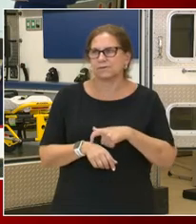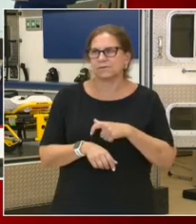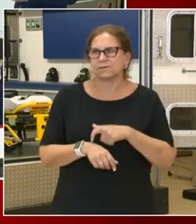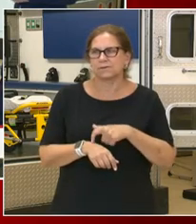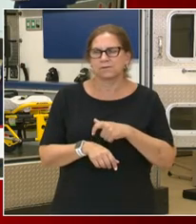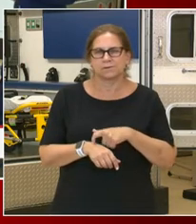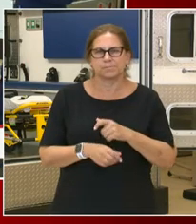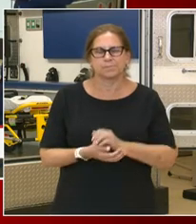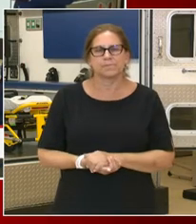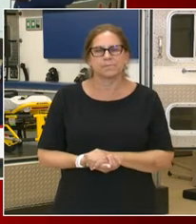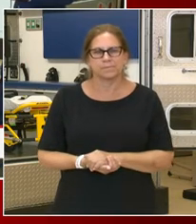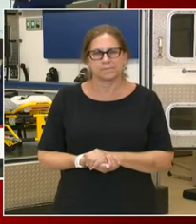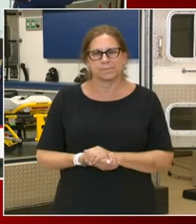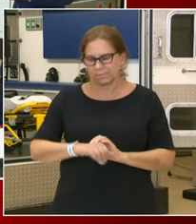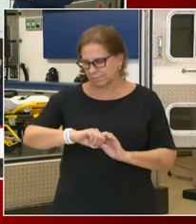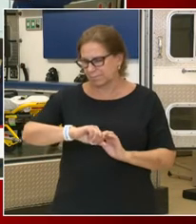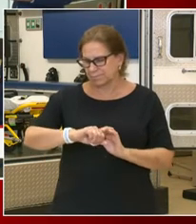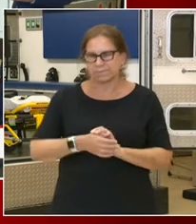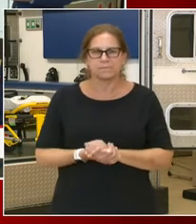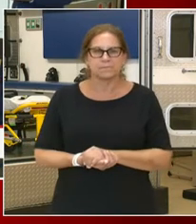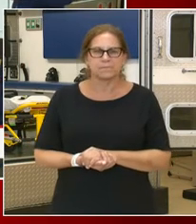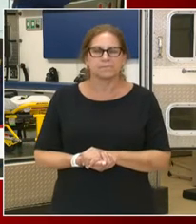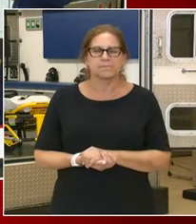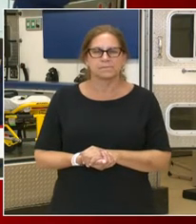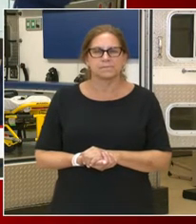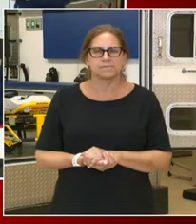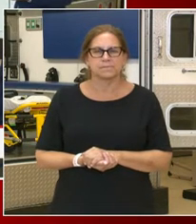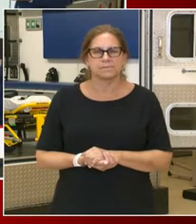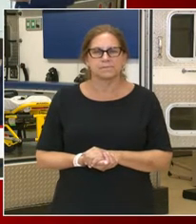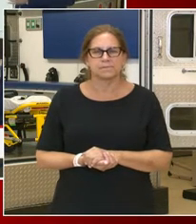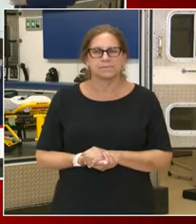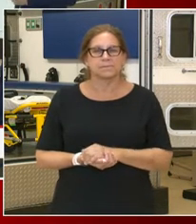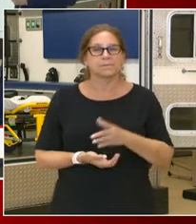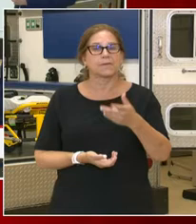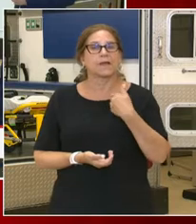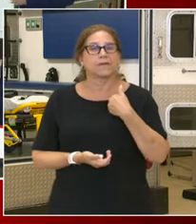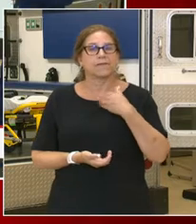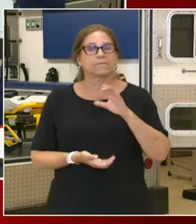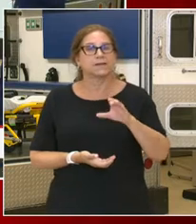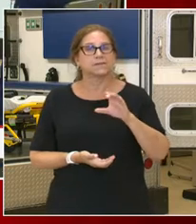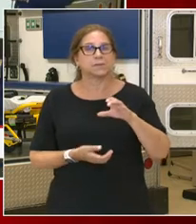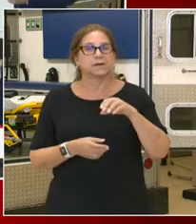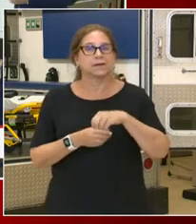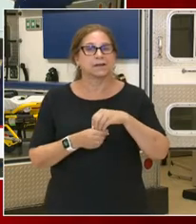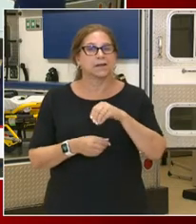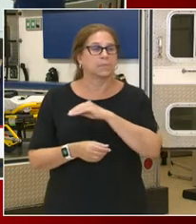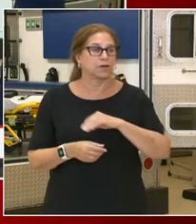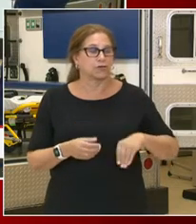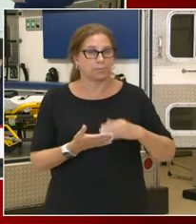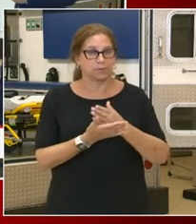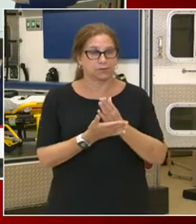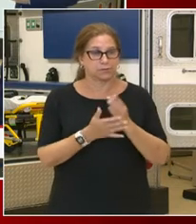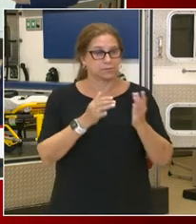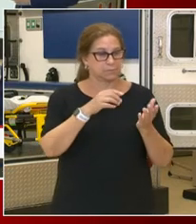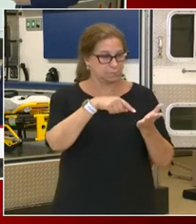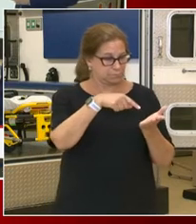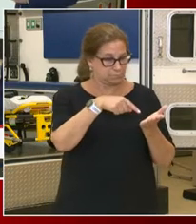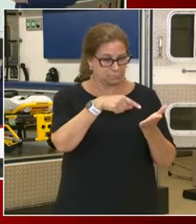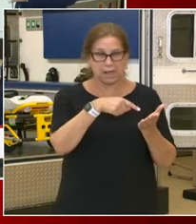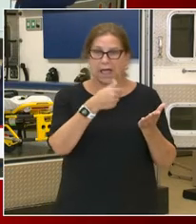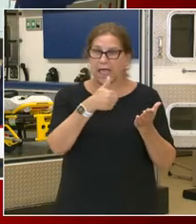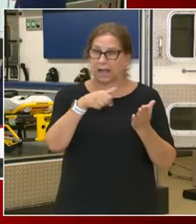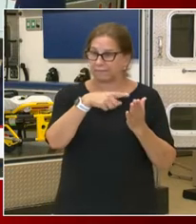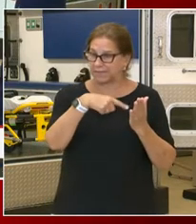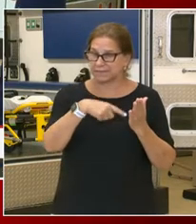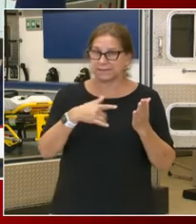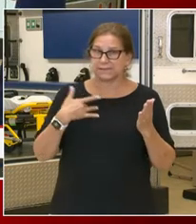directors. Are there any other investments in the mayor's budget that excites you, that gets you, that we didn't talk about? Director Morris-Hughes, I want to go to you because I know